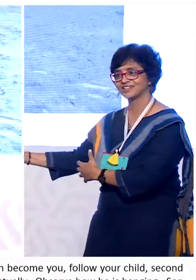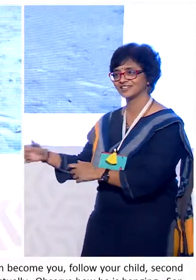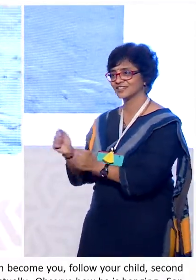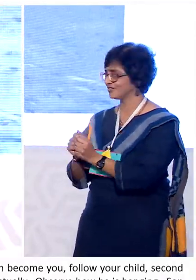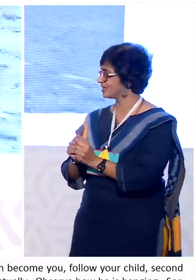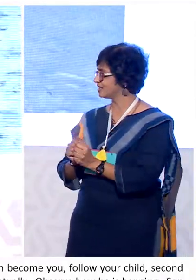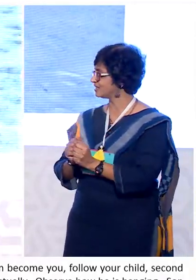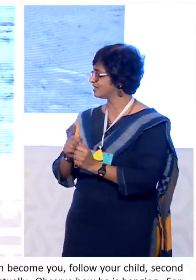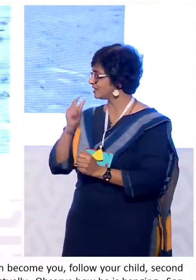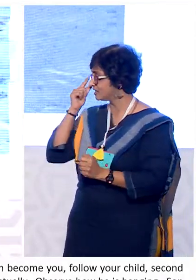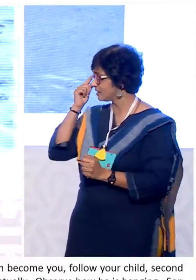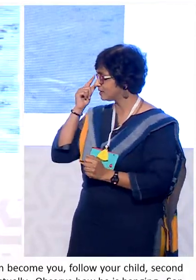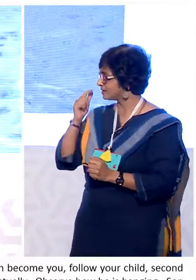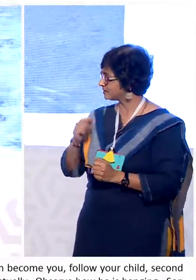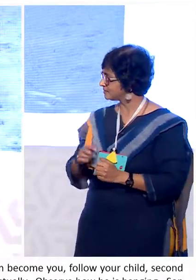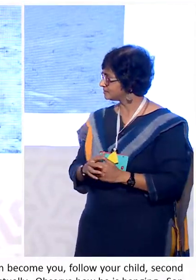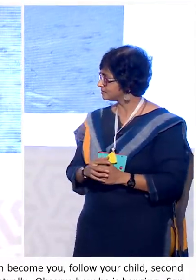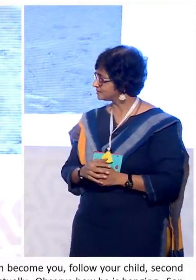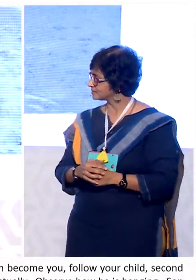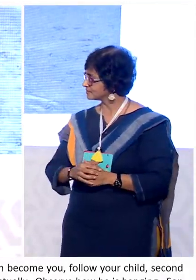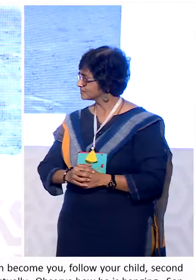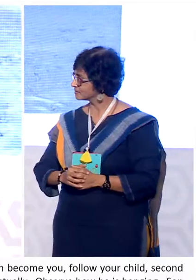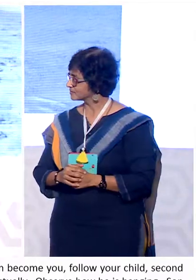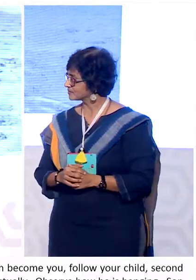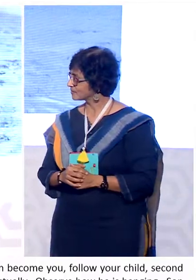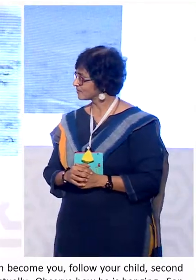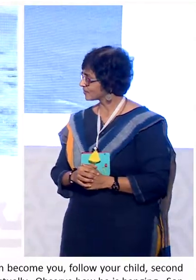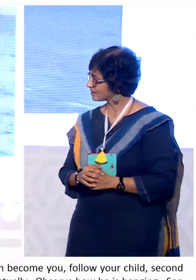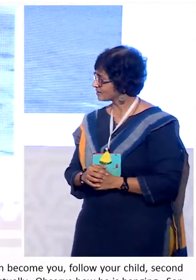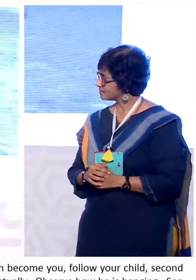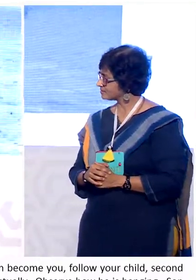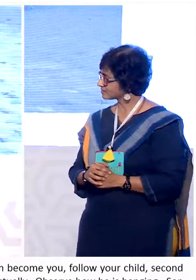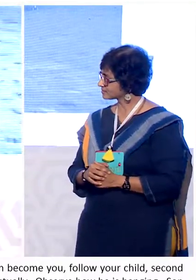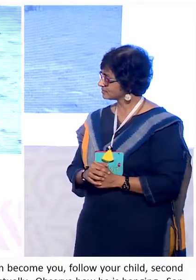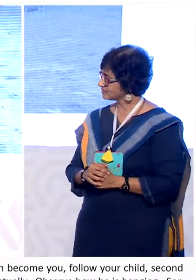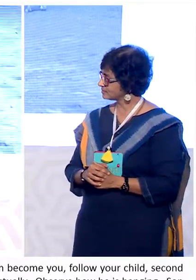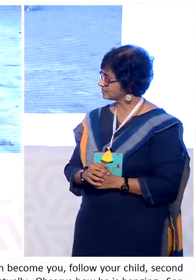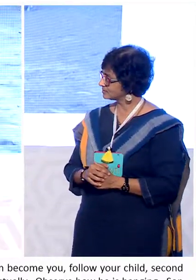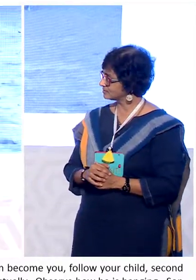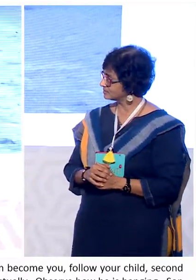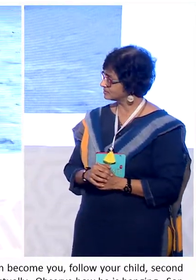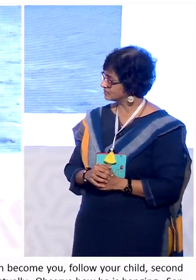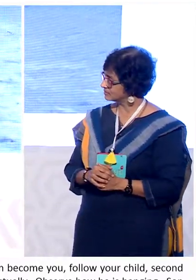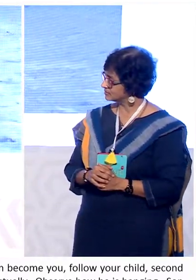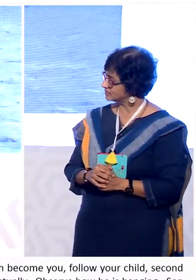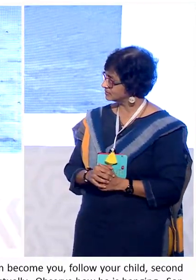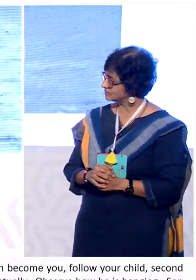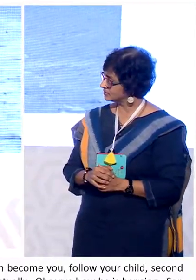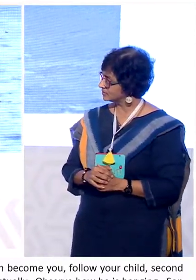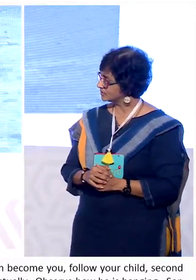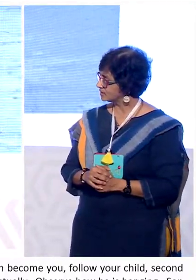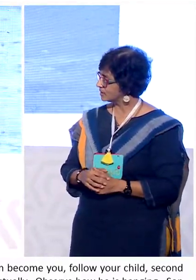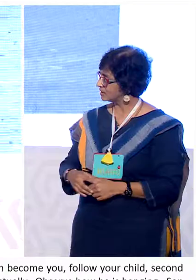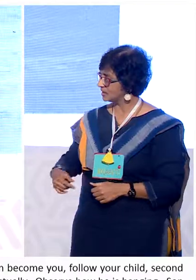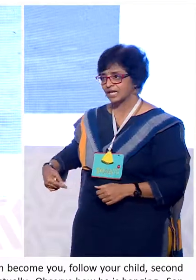if one partner leaves, particularly in the wild context of humanity, then the chances of survival for the kid go down. So we have produced